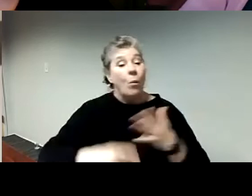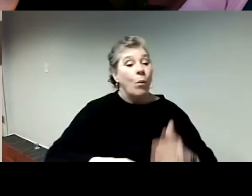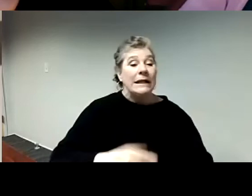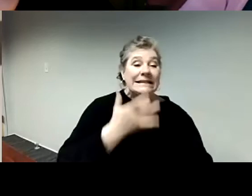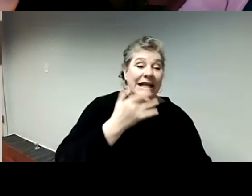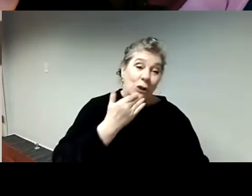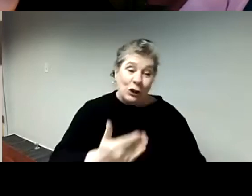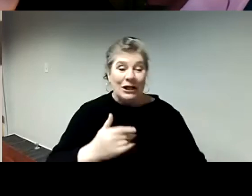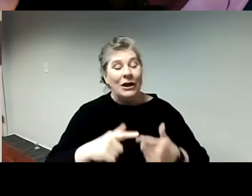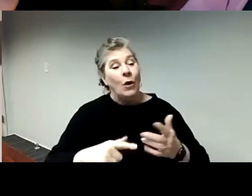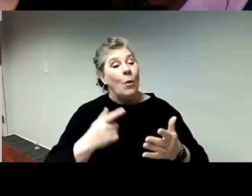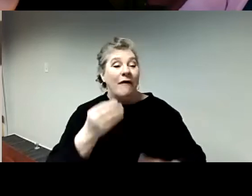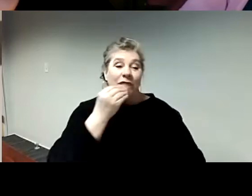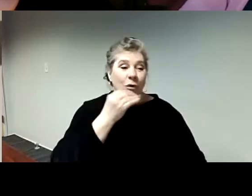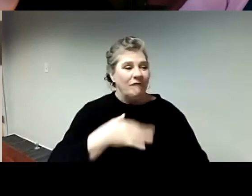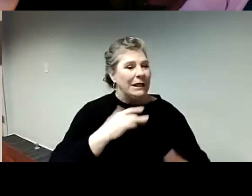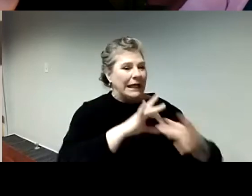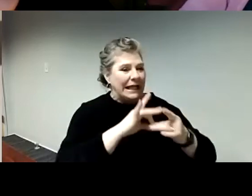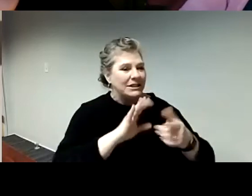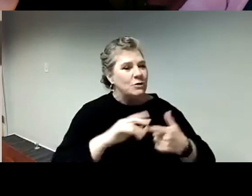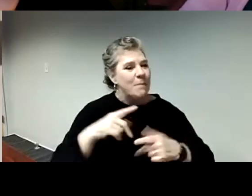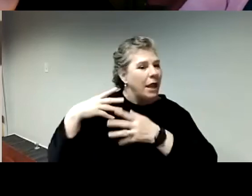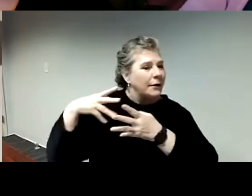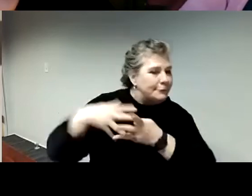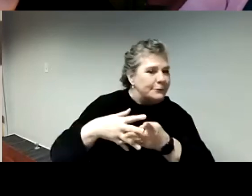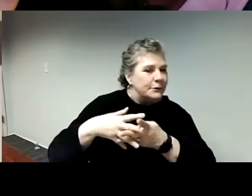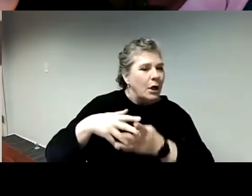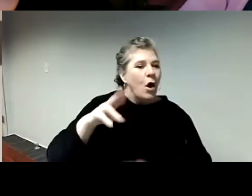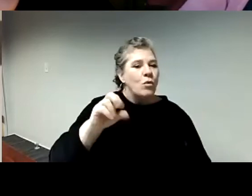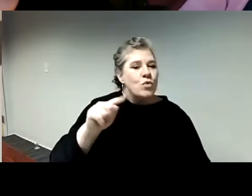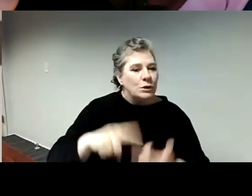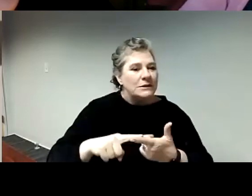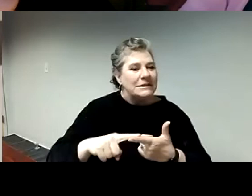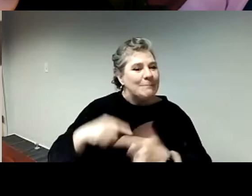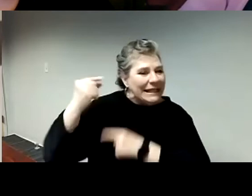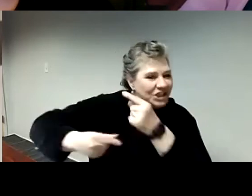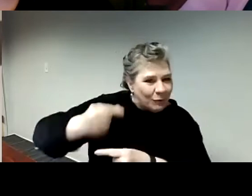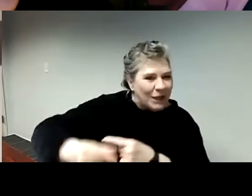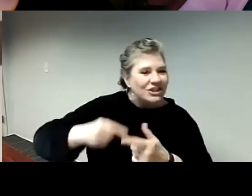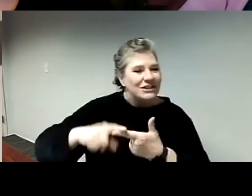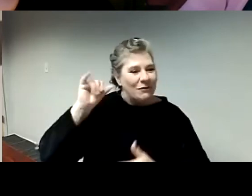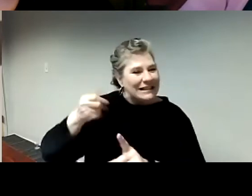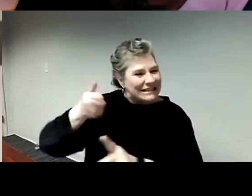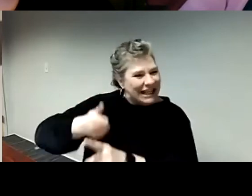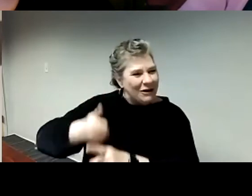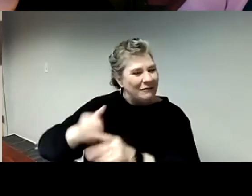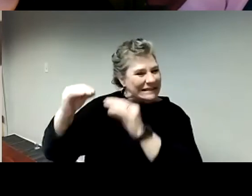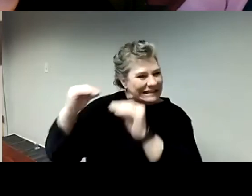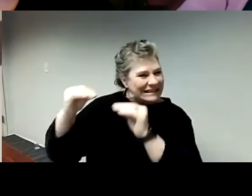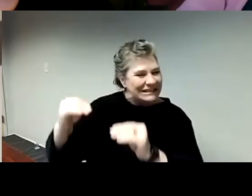good, what foods feel connected to my heritage, my lineage, right? And so that in and of itself